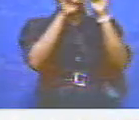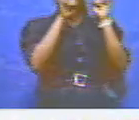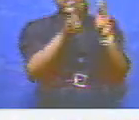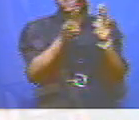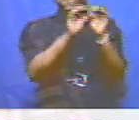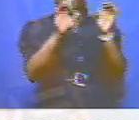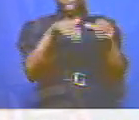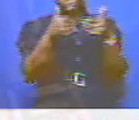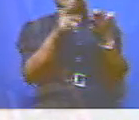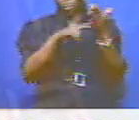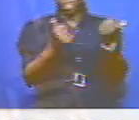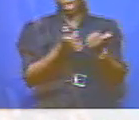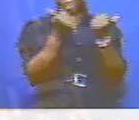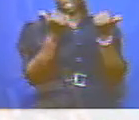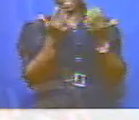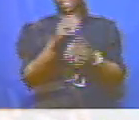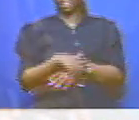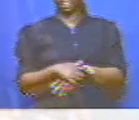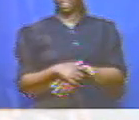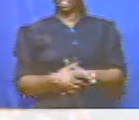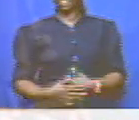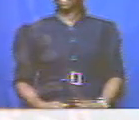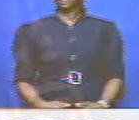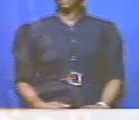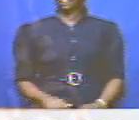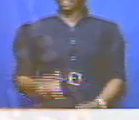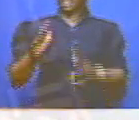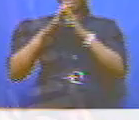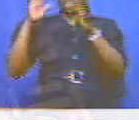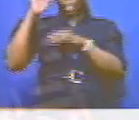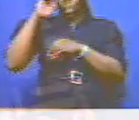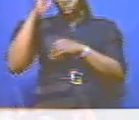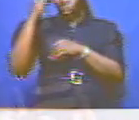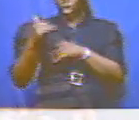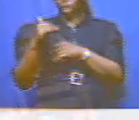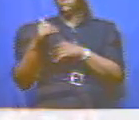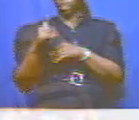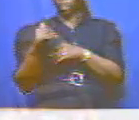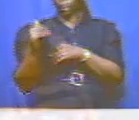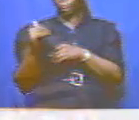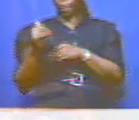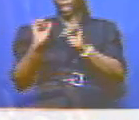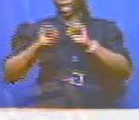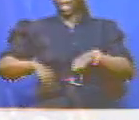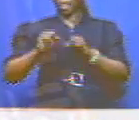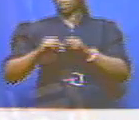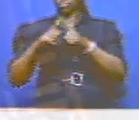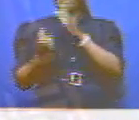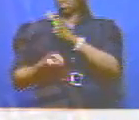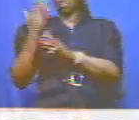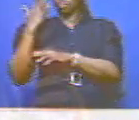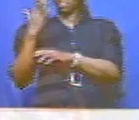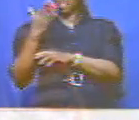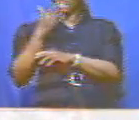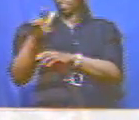happening? There are many reasons why we are not able to, or it doesn't appear that we are able to produce local